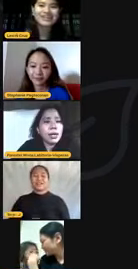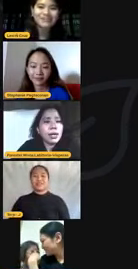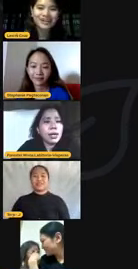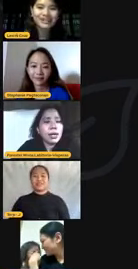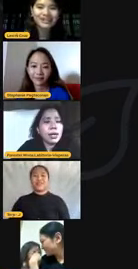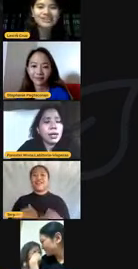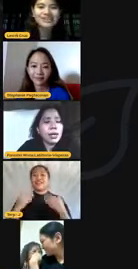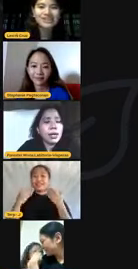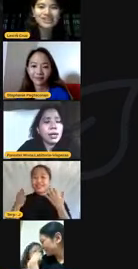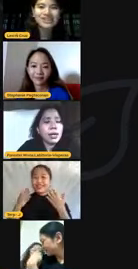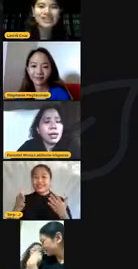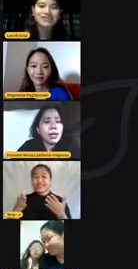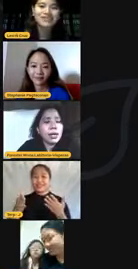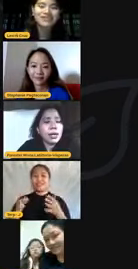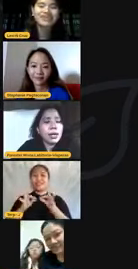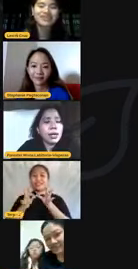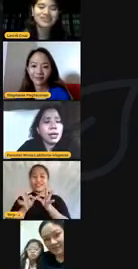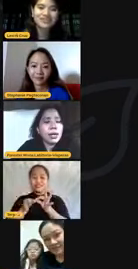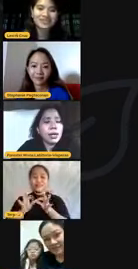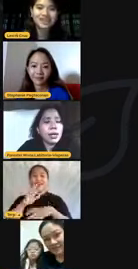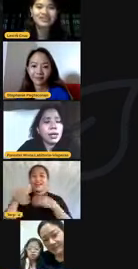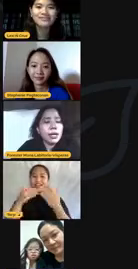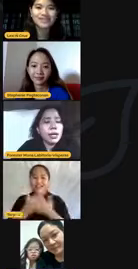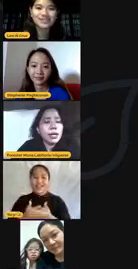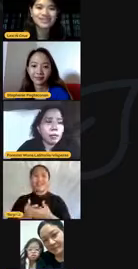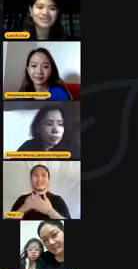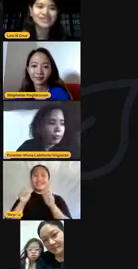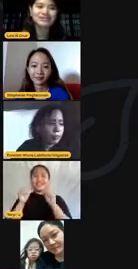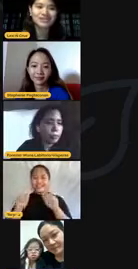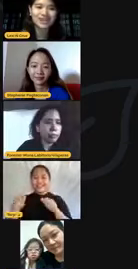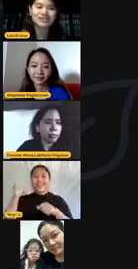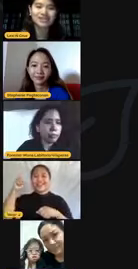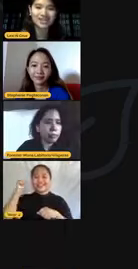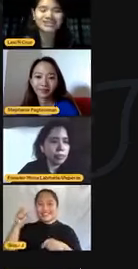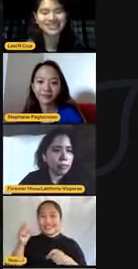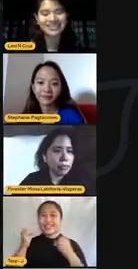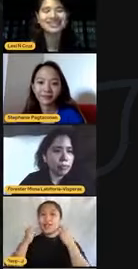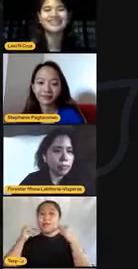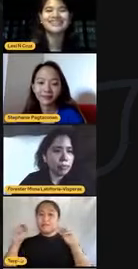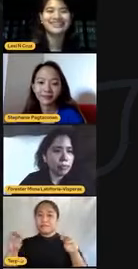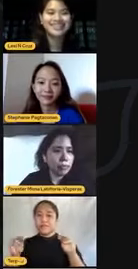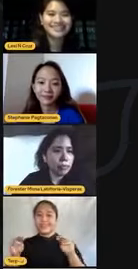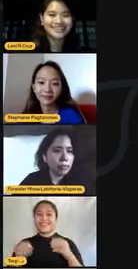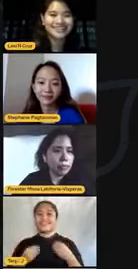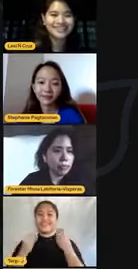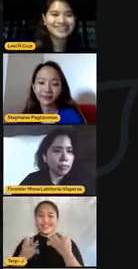really interpret and to make sure that everyone can understand the messages that we're trying to share today.